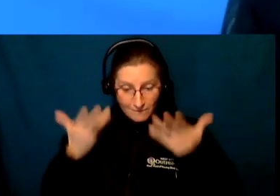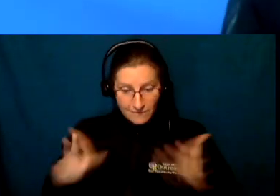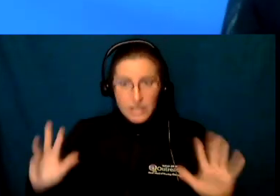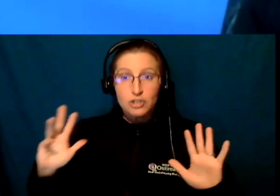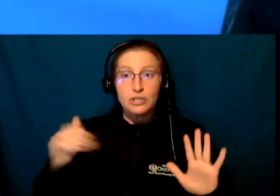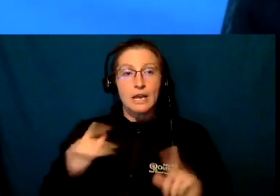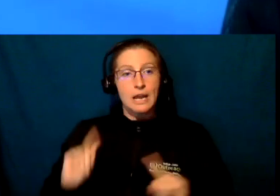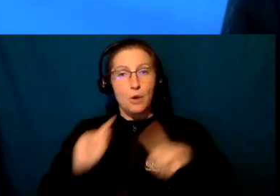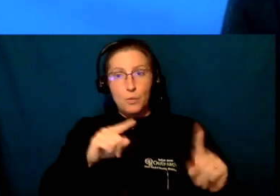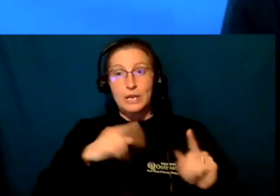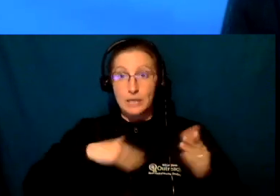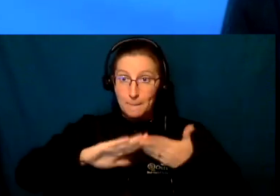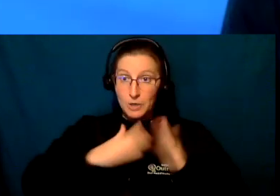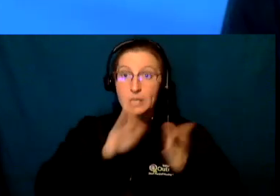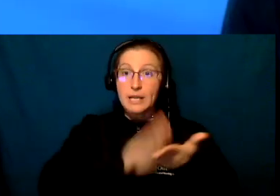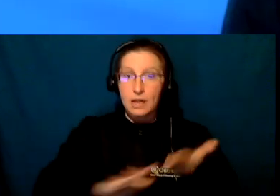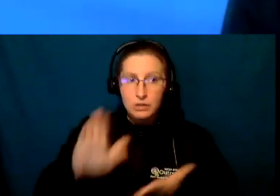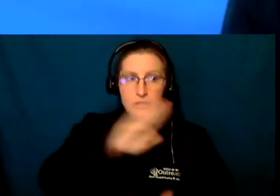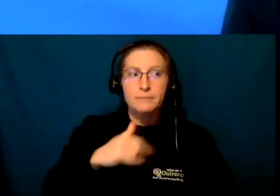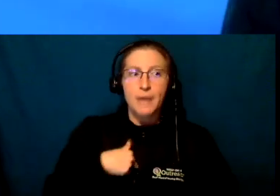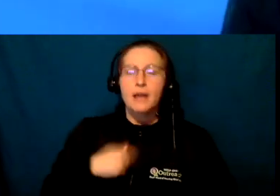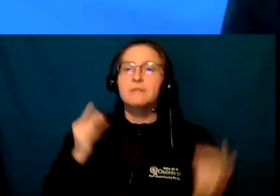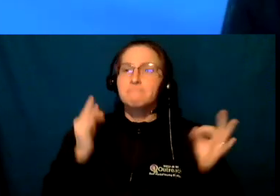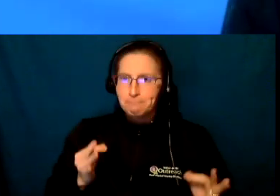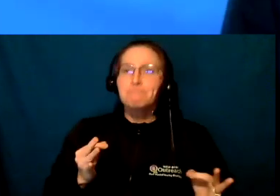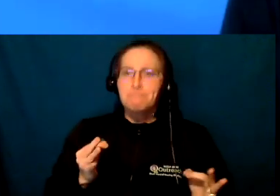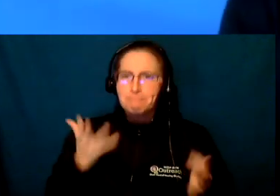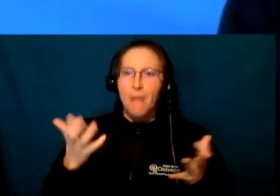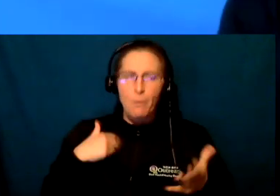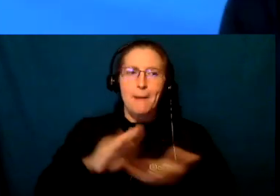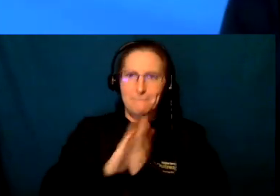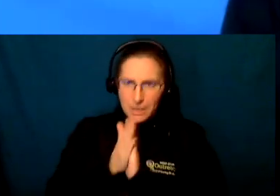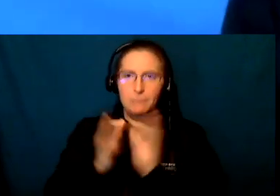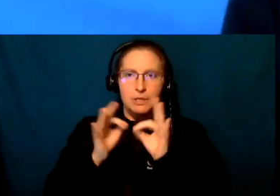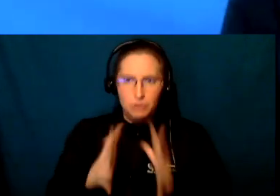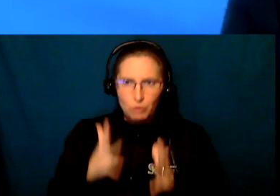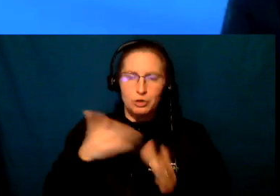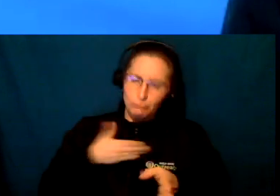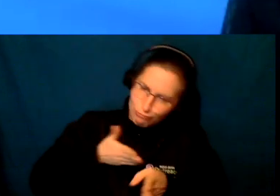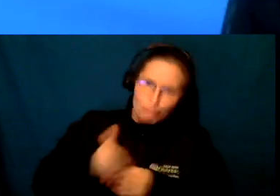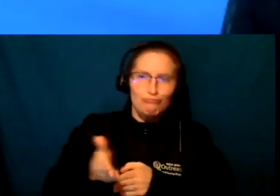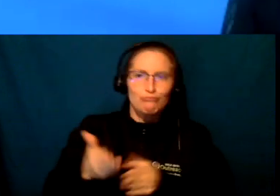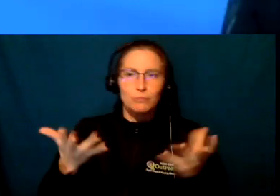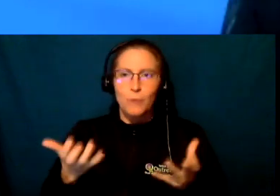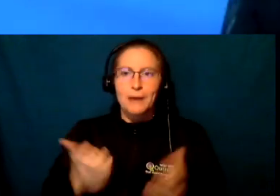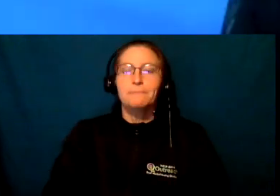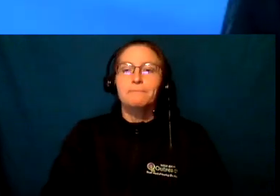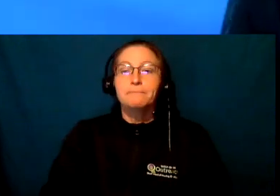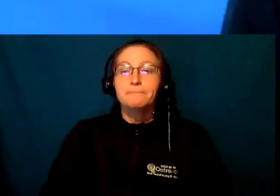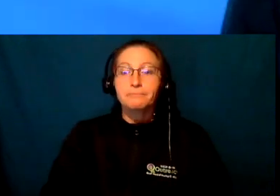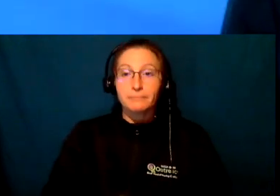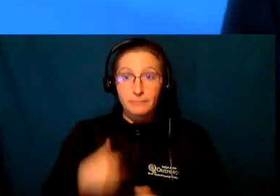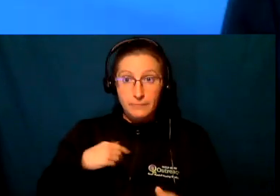a community college, that I decided I wanted to pursue interpreting as a career. I I went to